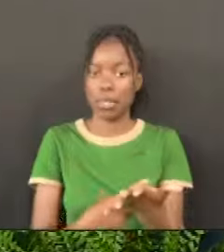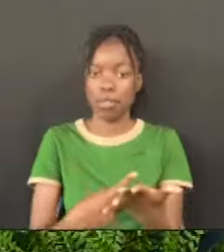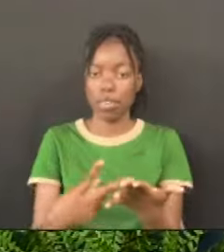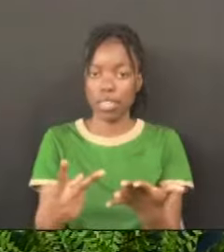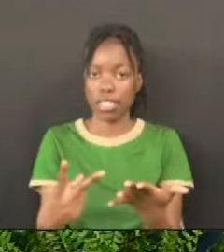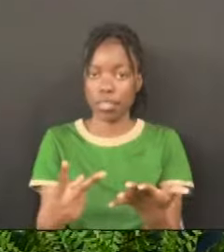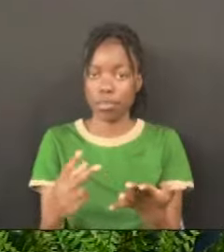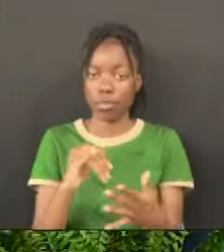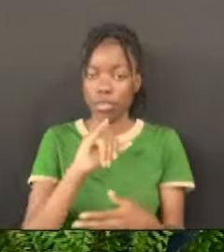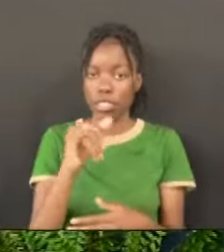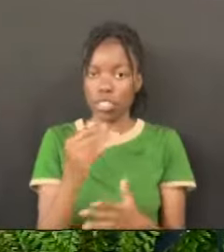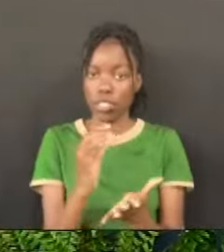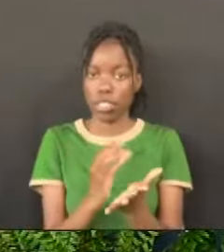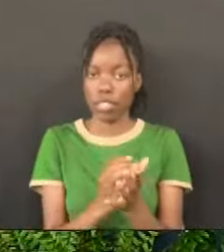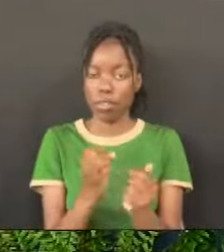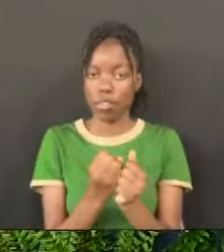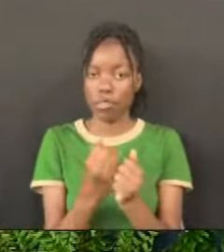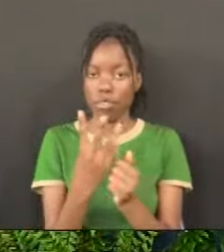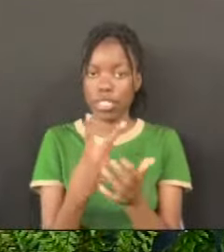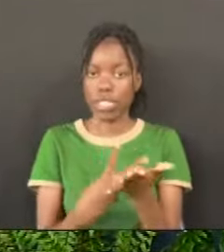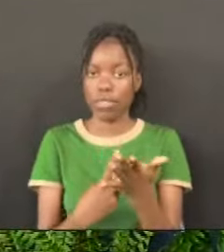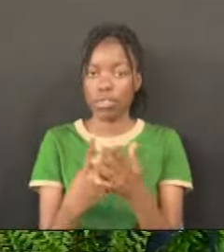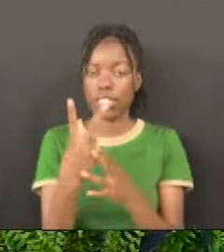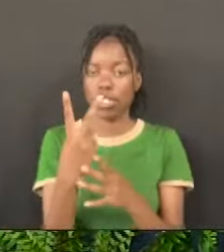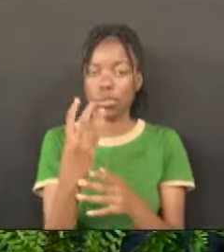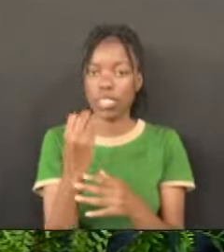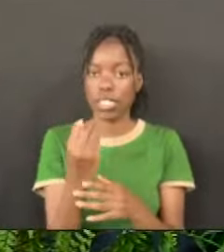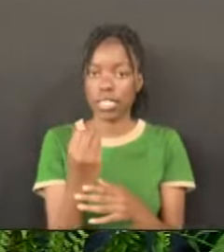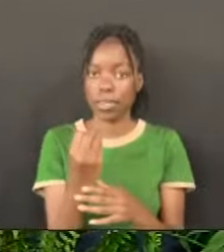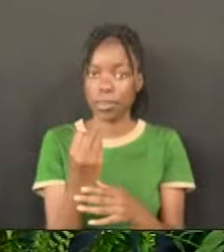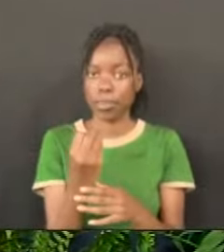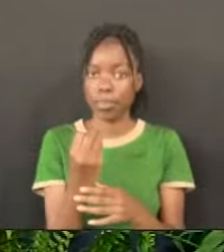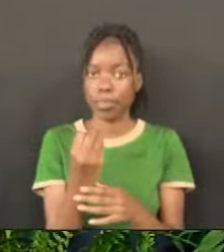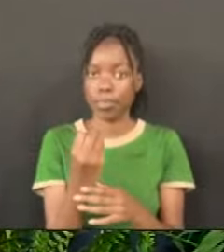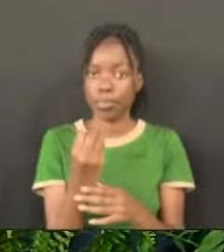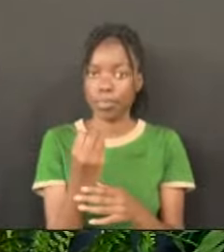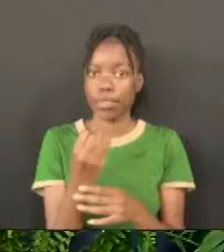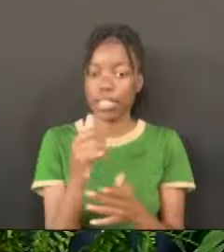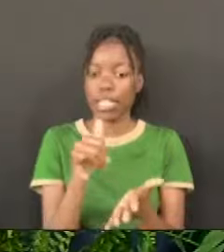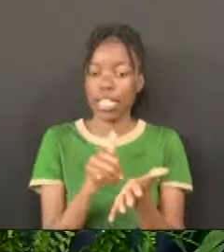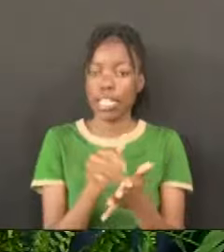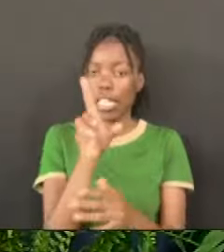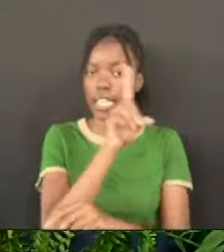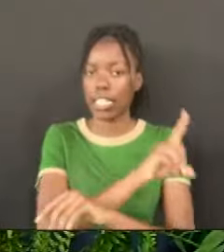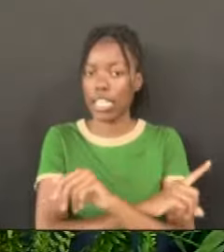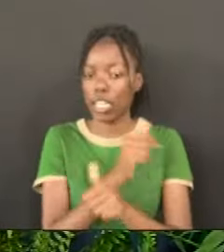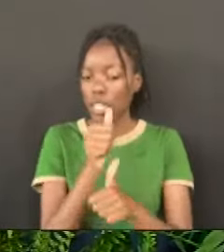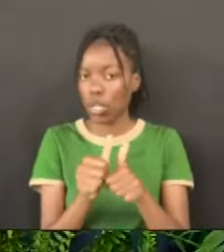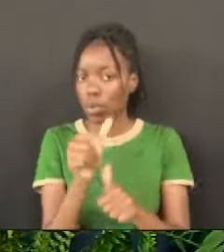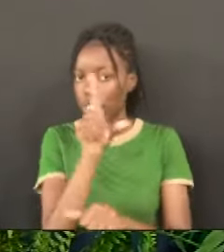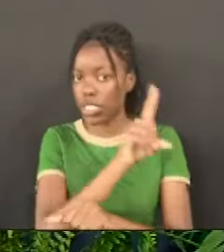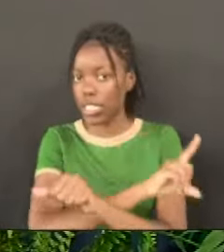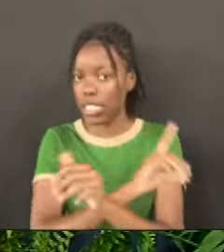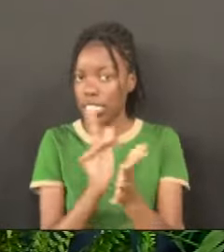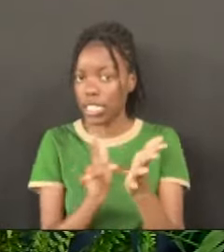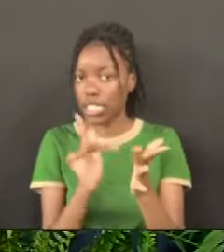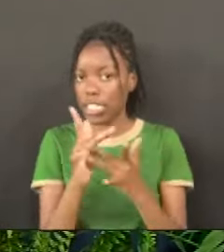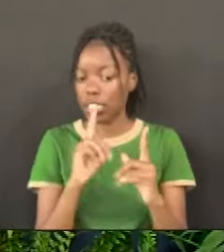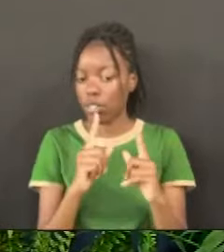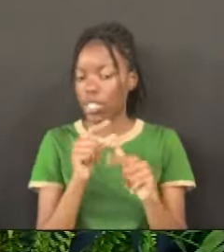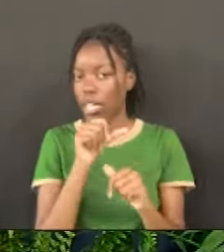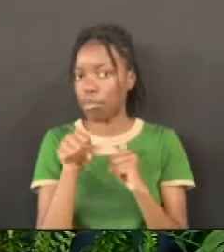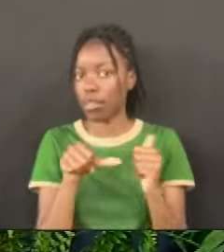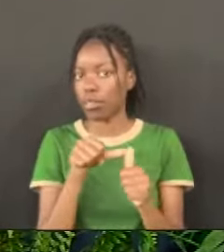John chapter 14, verse 20, at that day, which day is Jesus talking about? Jesus is